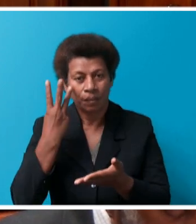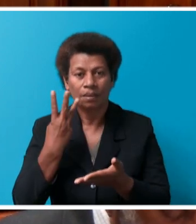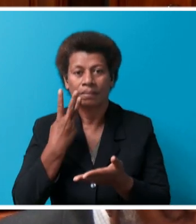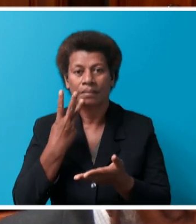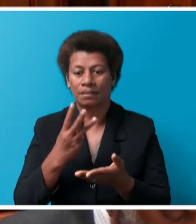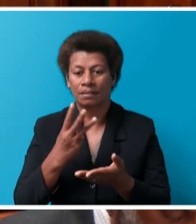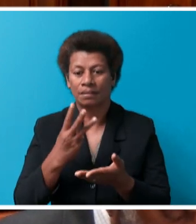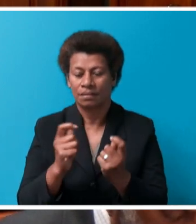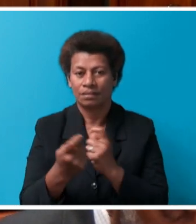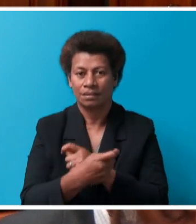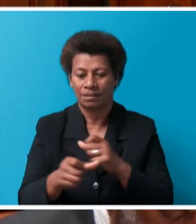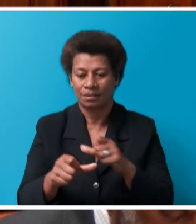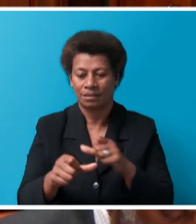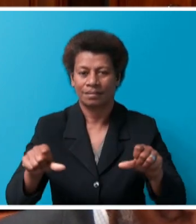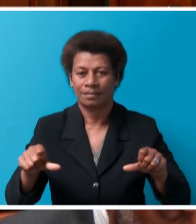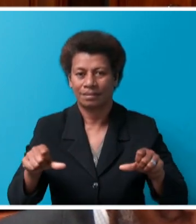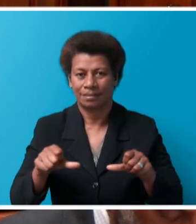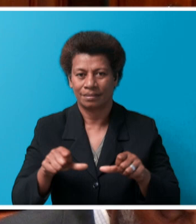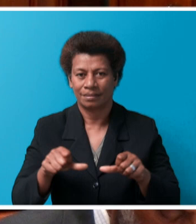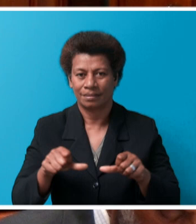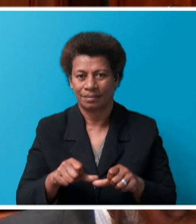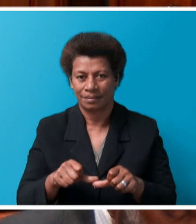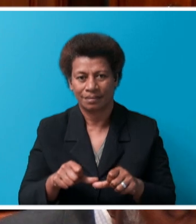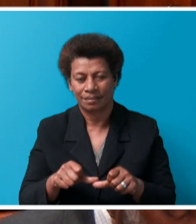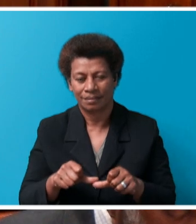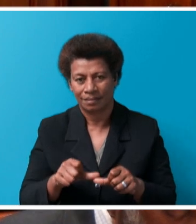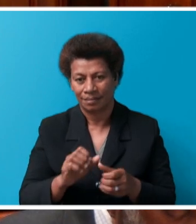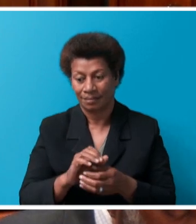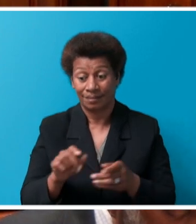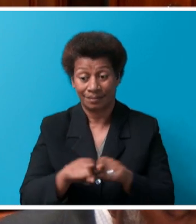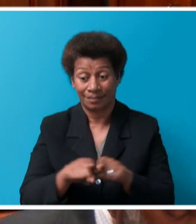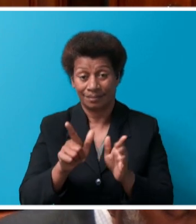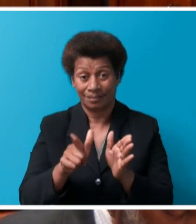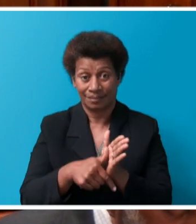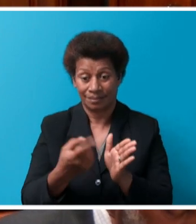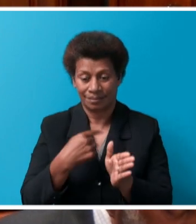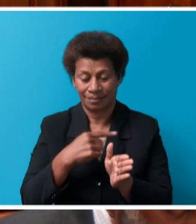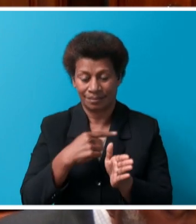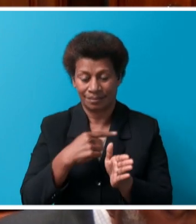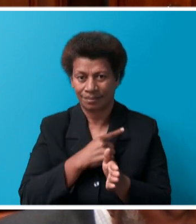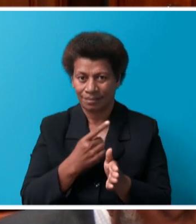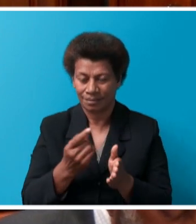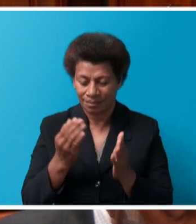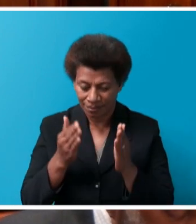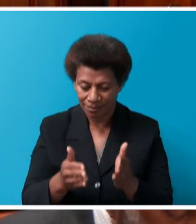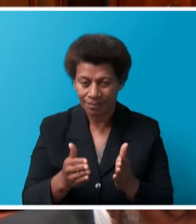agricultural sector. At the same time, we are investing in value-adding and agribusiness